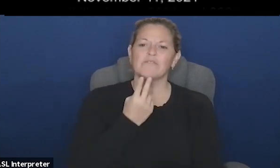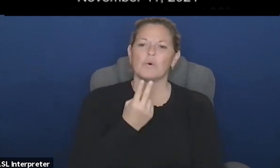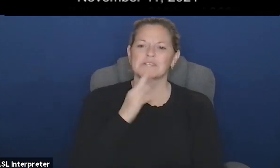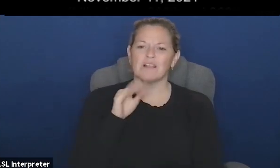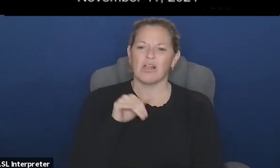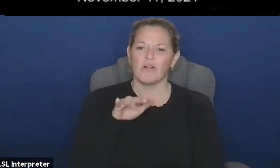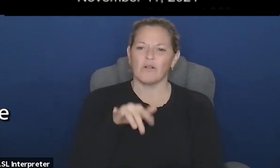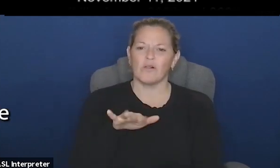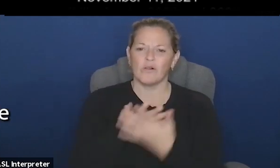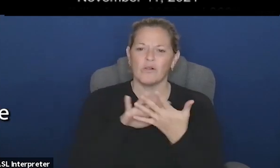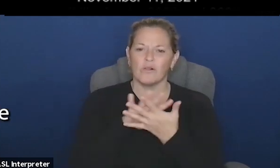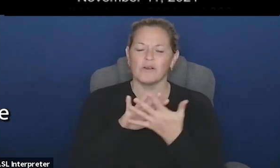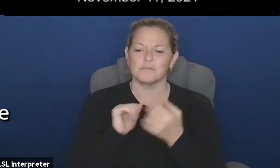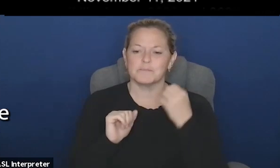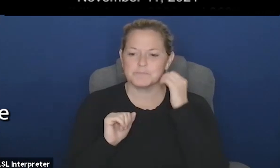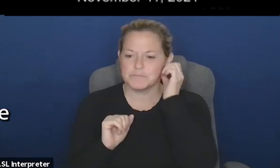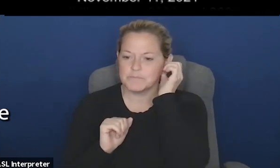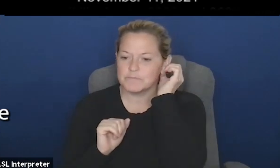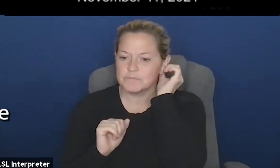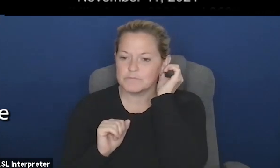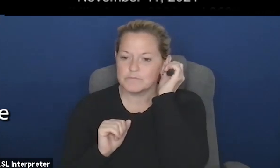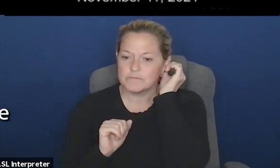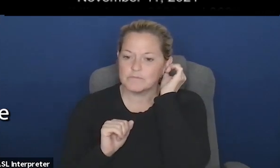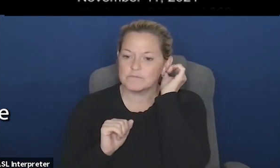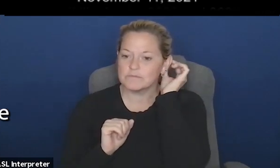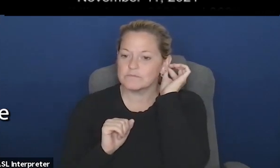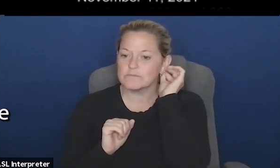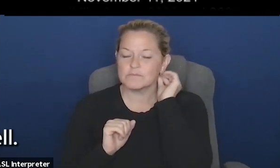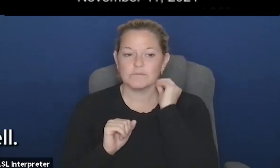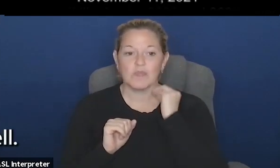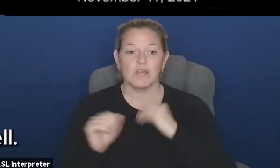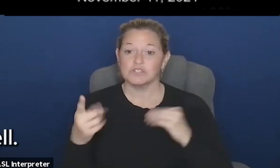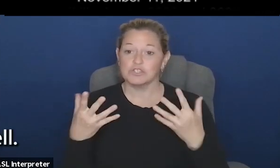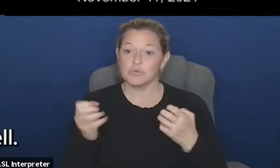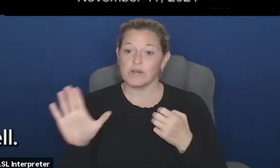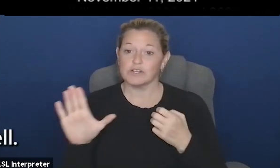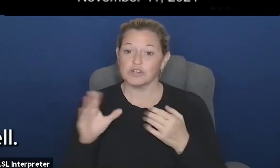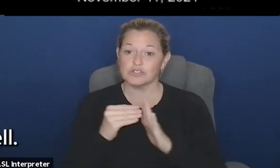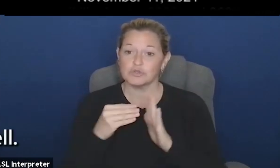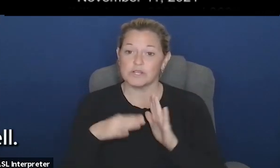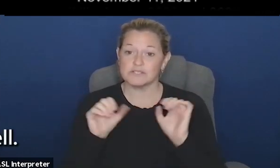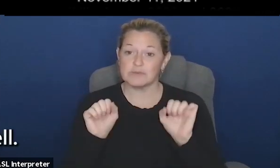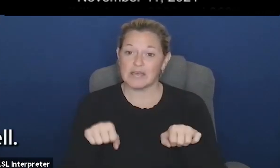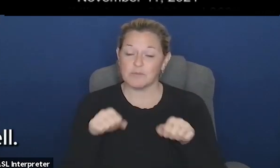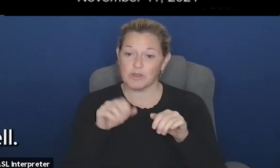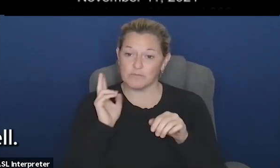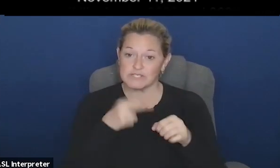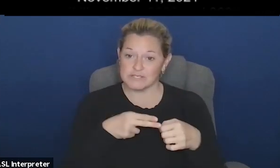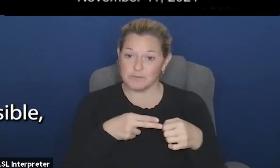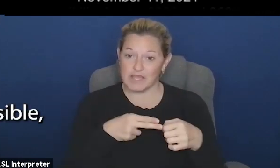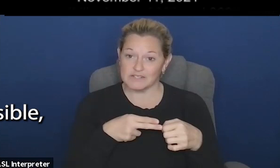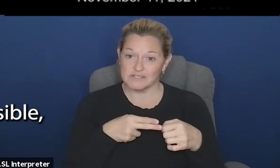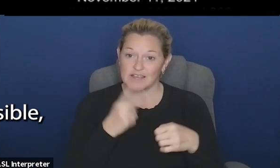about the eclipse. And so she really wanted to be able to have her students participate and have access to this event as